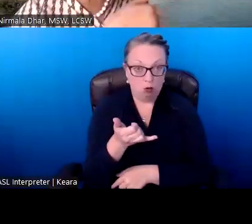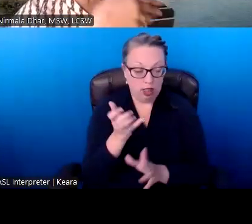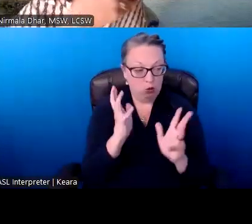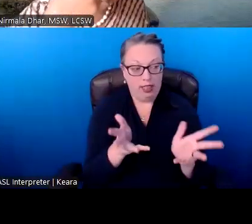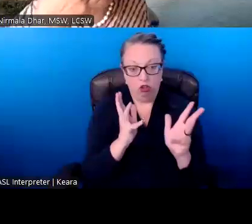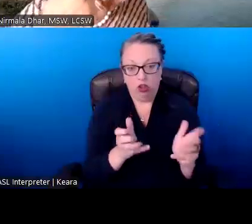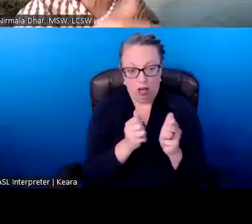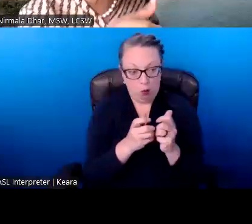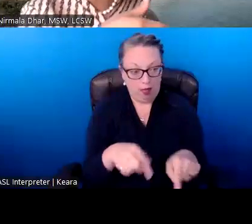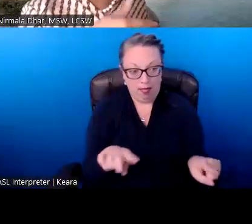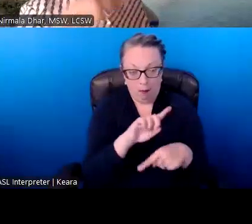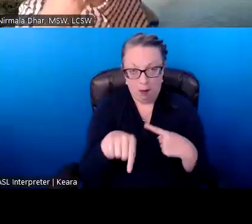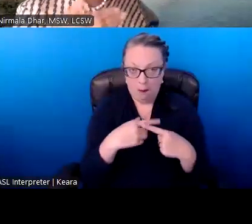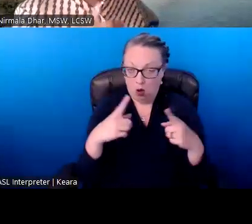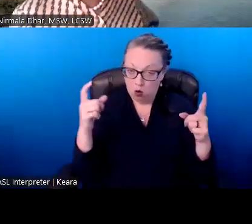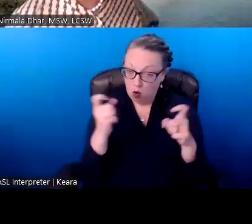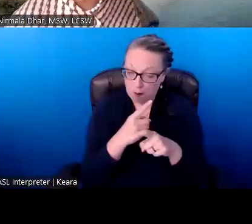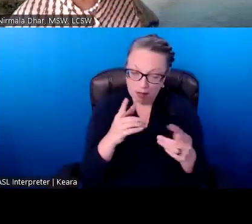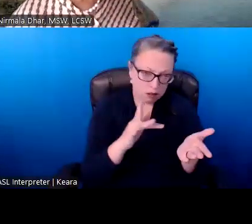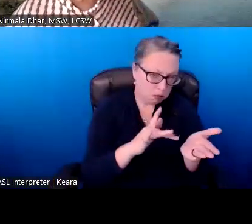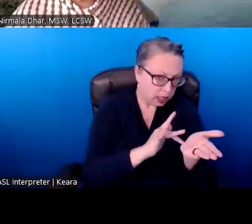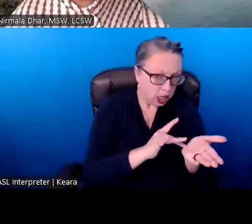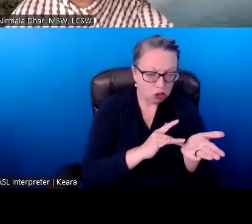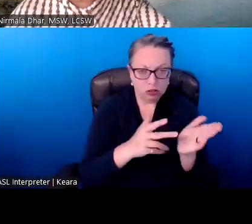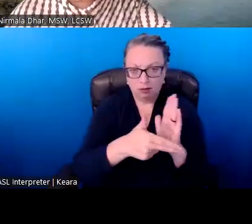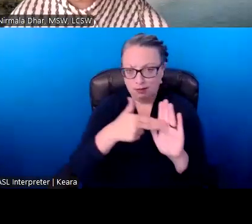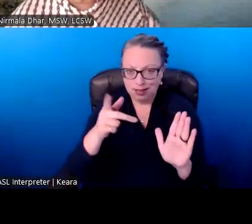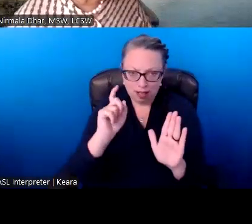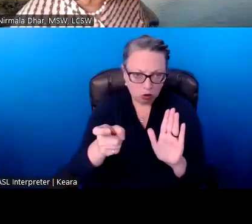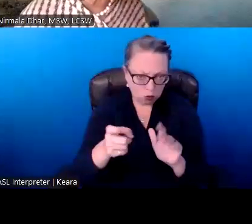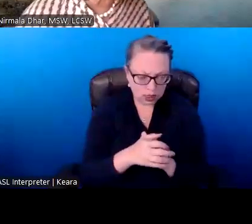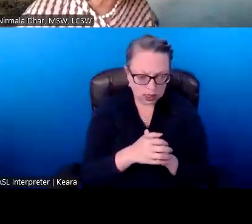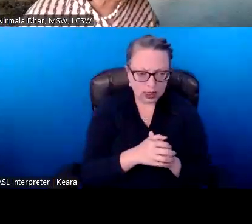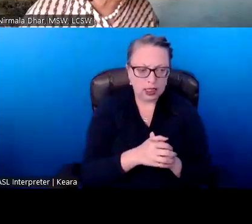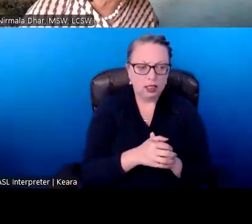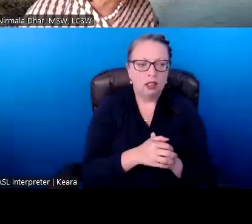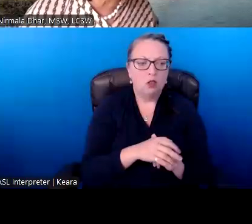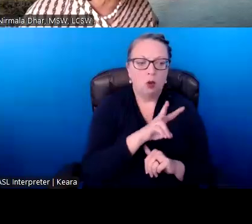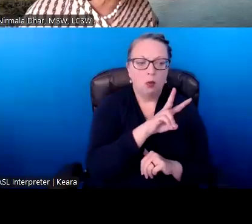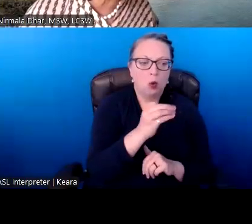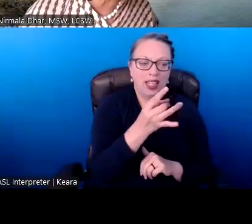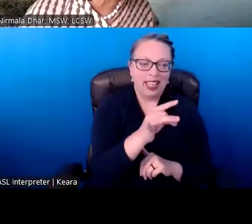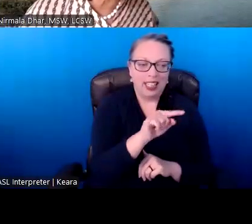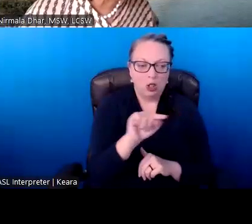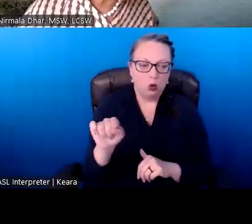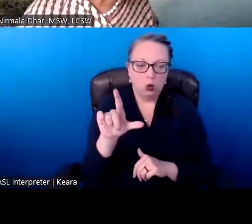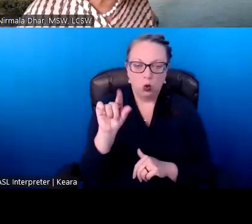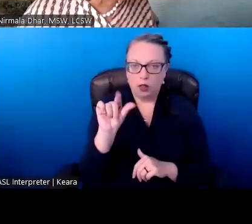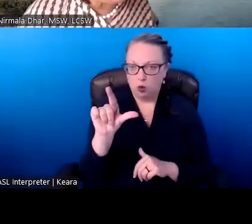with them about complex medications, complex diagnosis. Look at between 2018 and